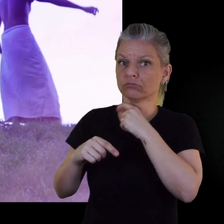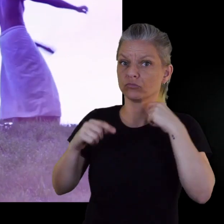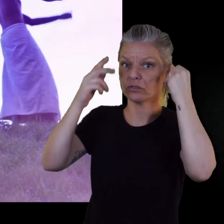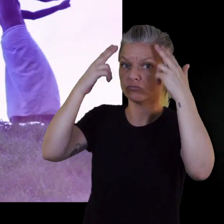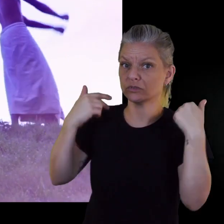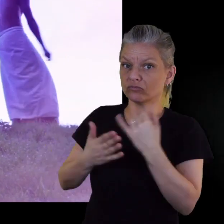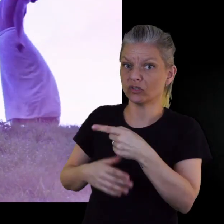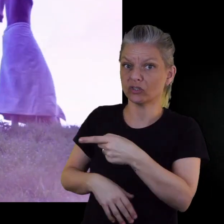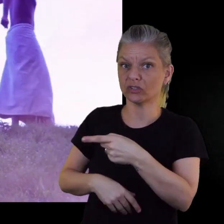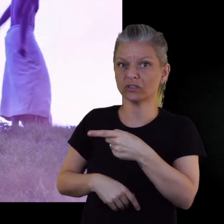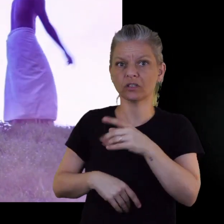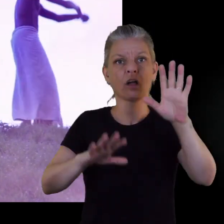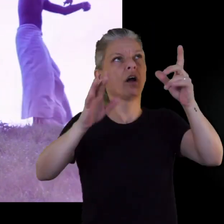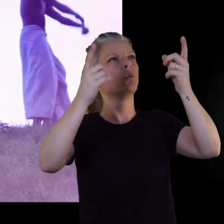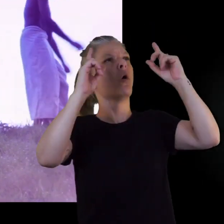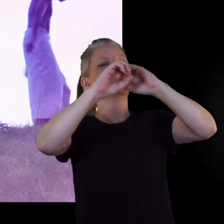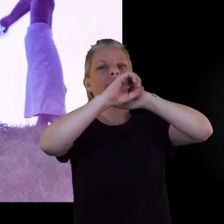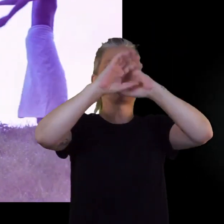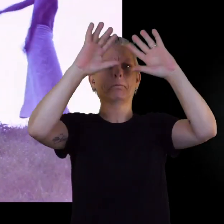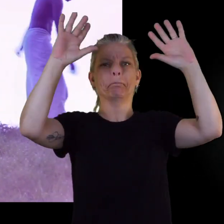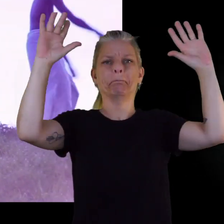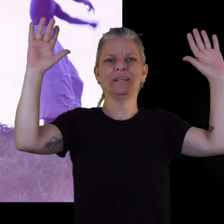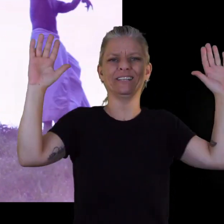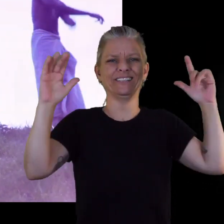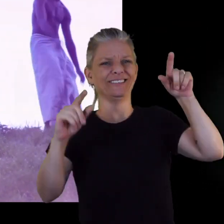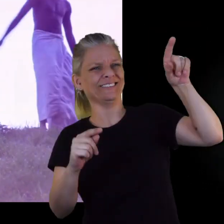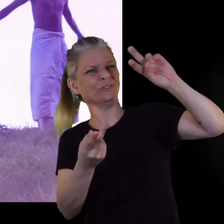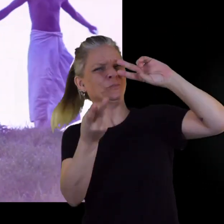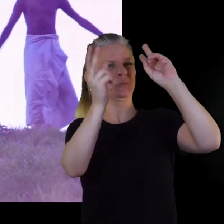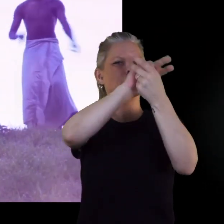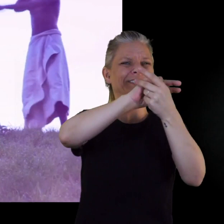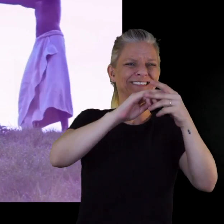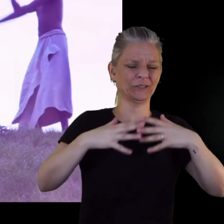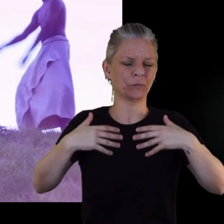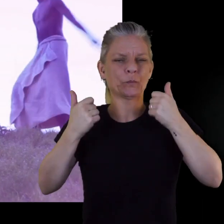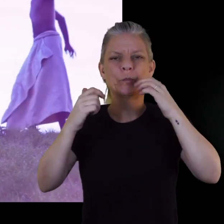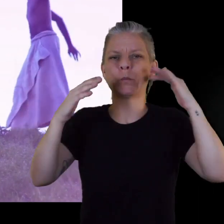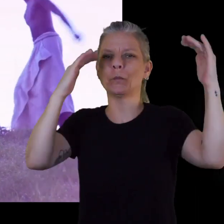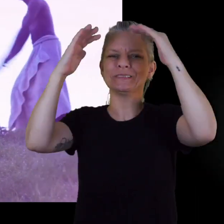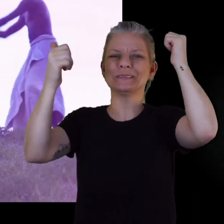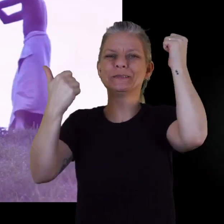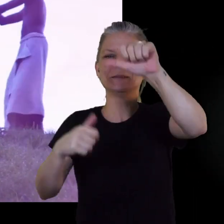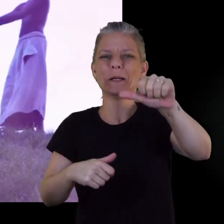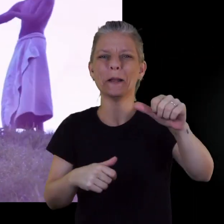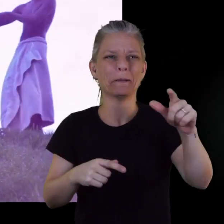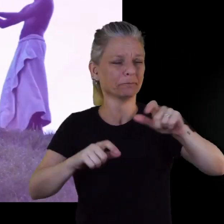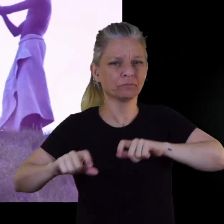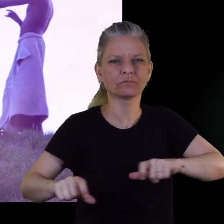your twisted elixir of mixed wisdom is, if nothing else, consistent. Nothing is a